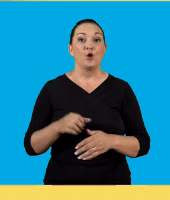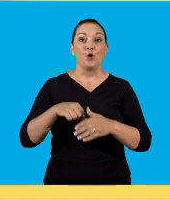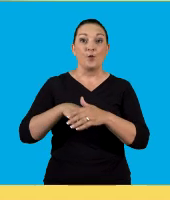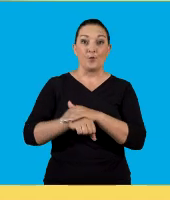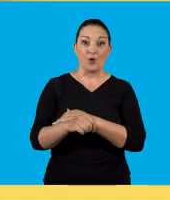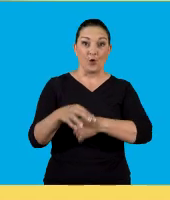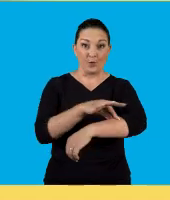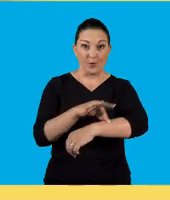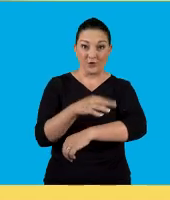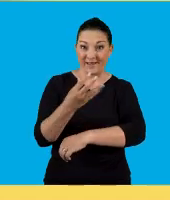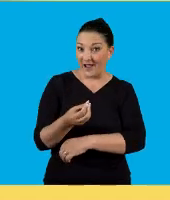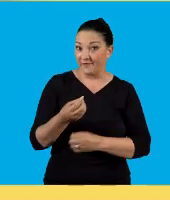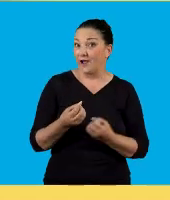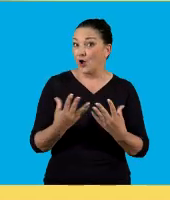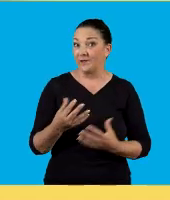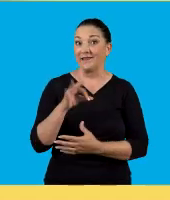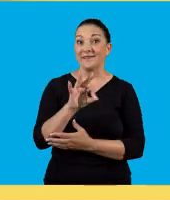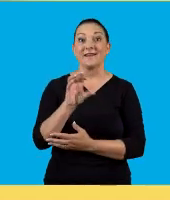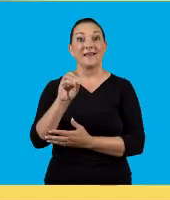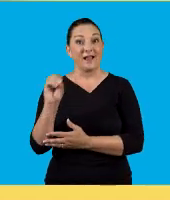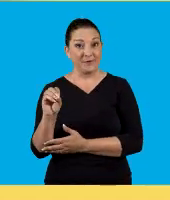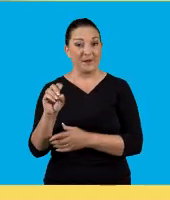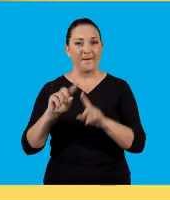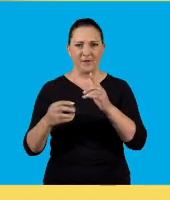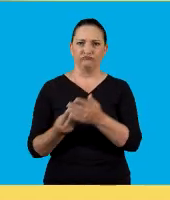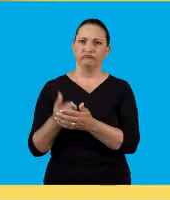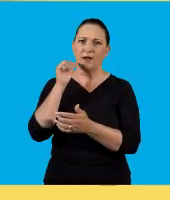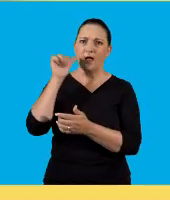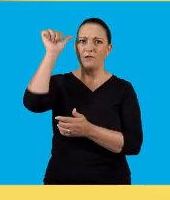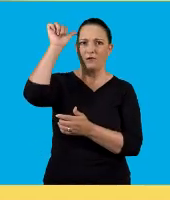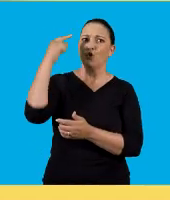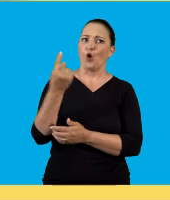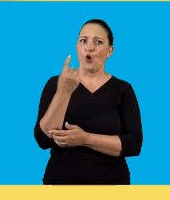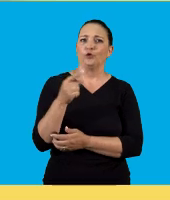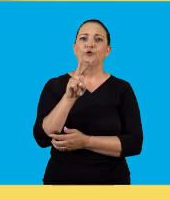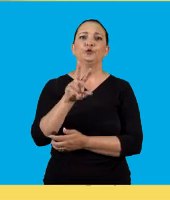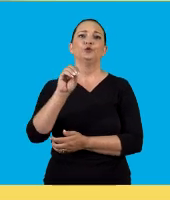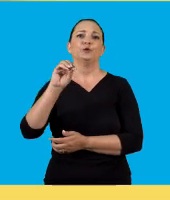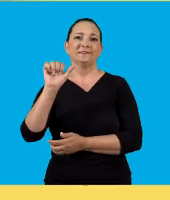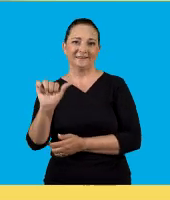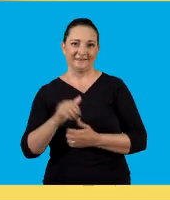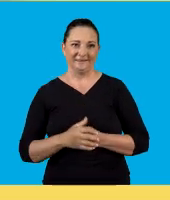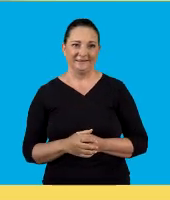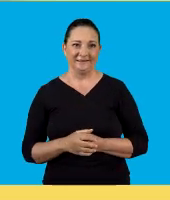You are born with 300 bones, but will only have 206 as an adult.